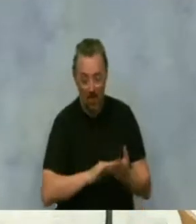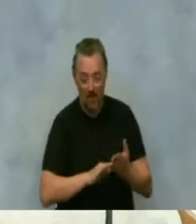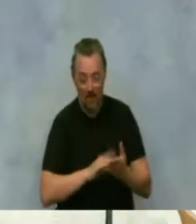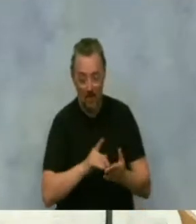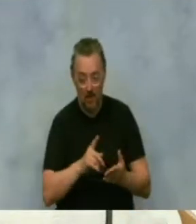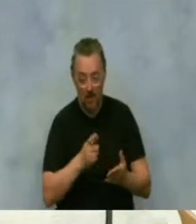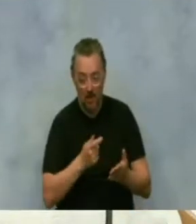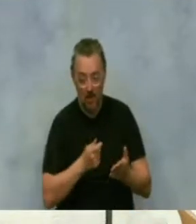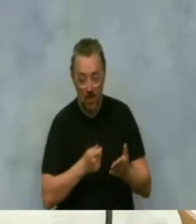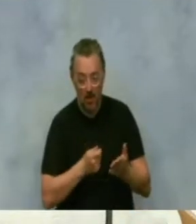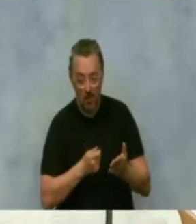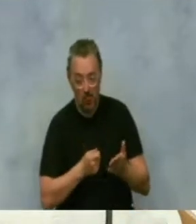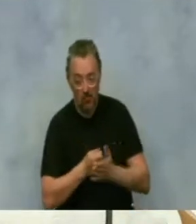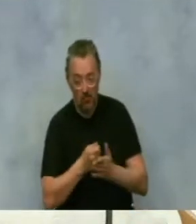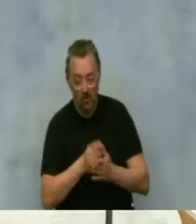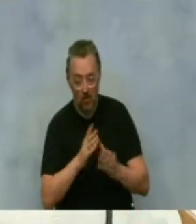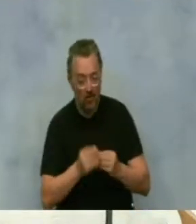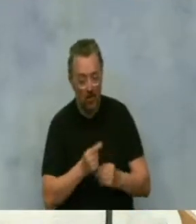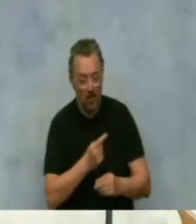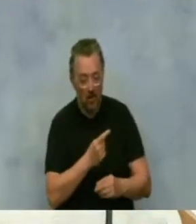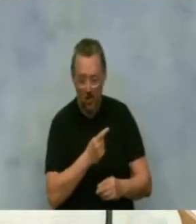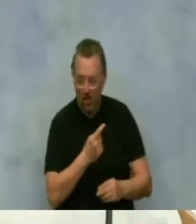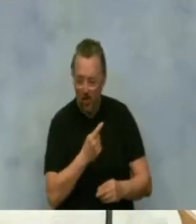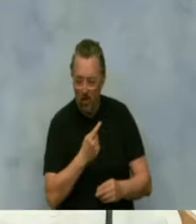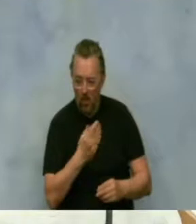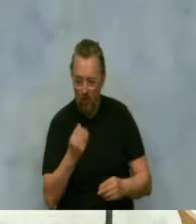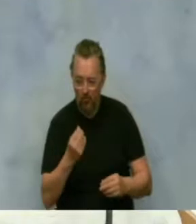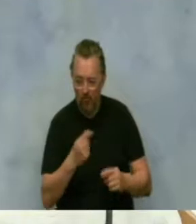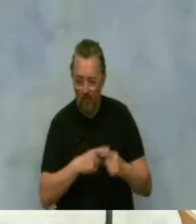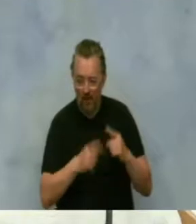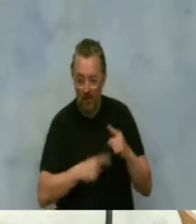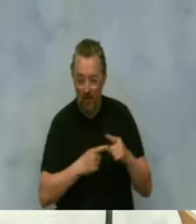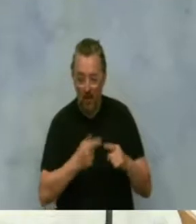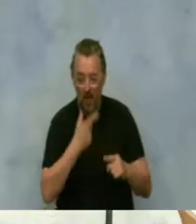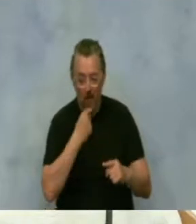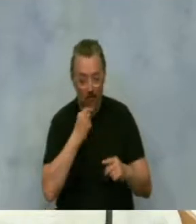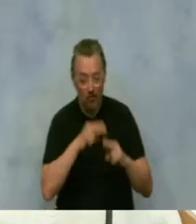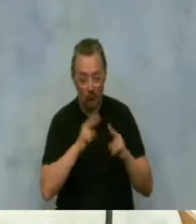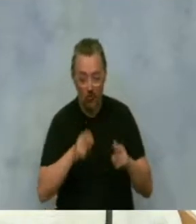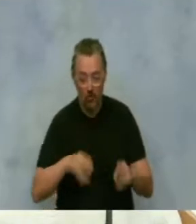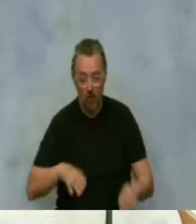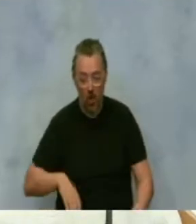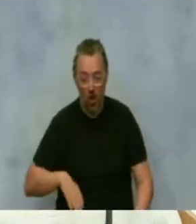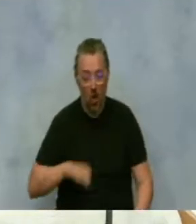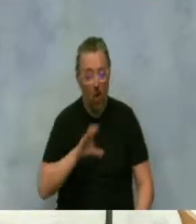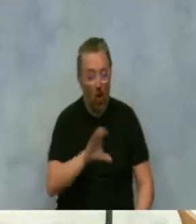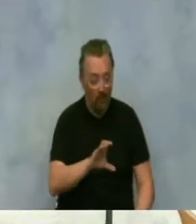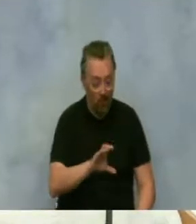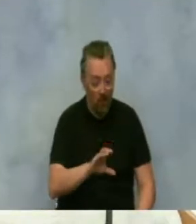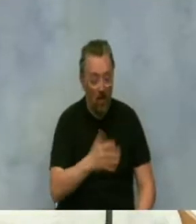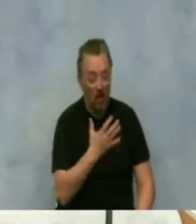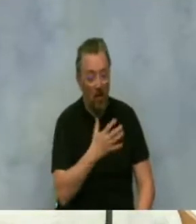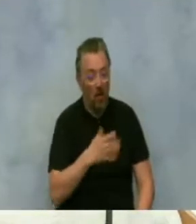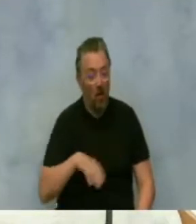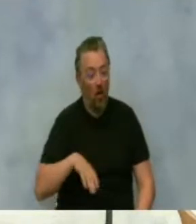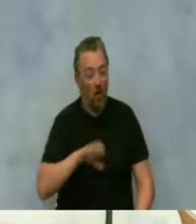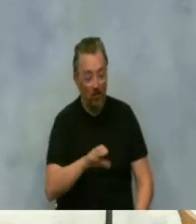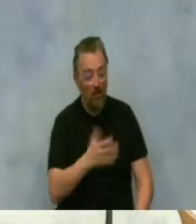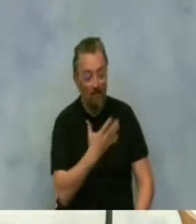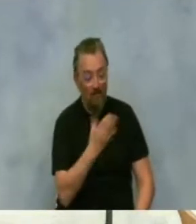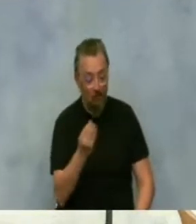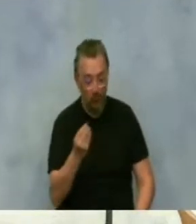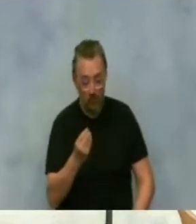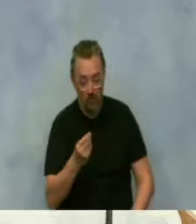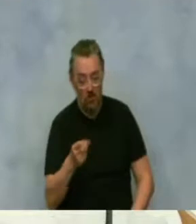of £1,100 per annum. However, the Men's Shed have offered the council £500 per annum. The panel took this